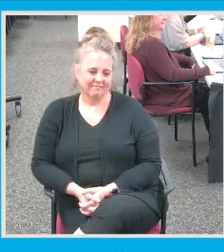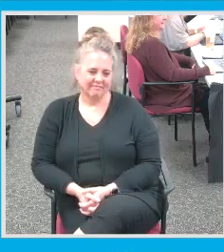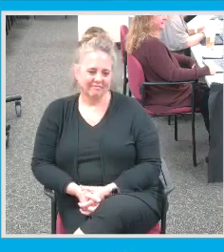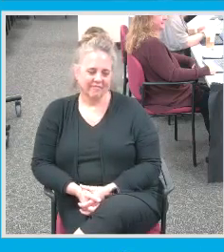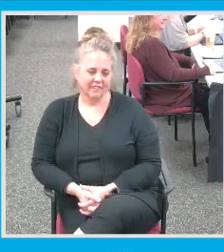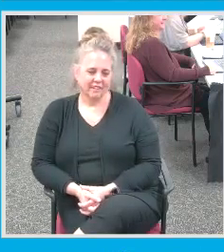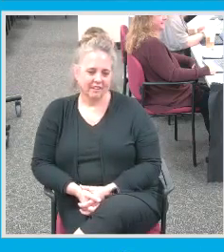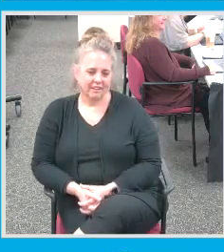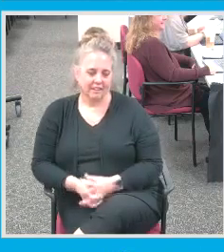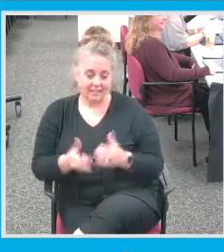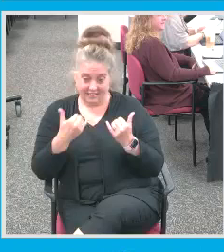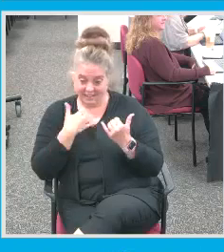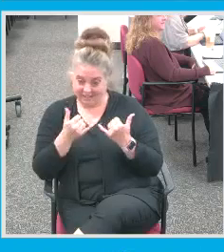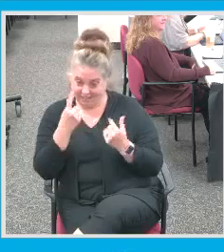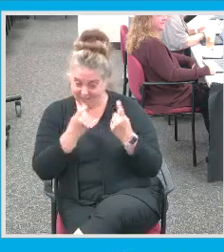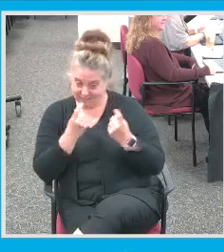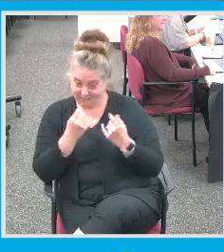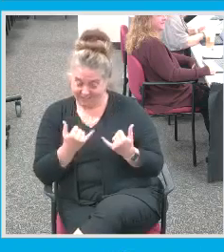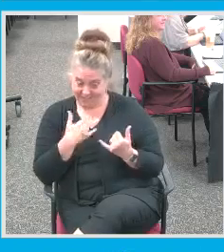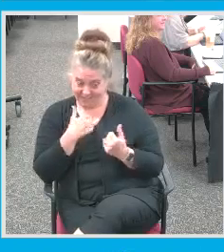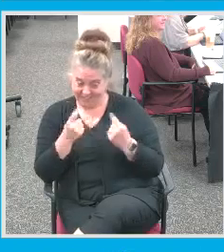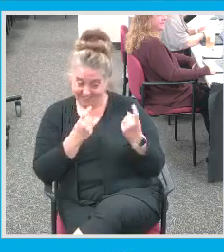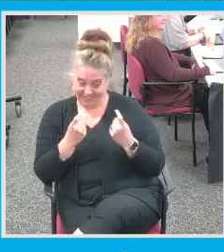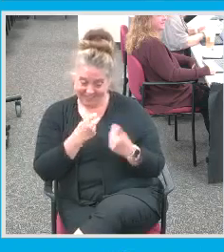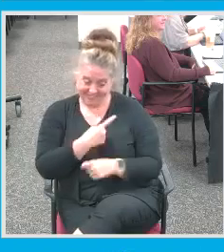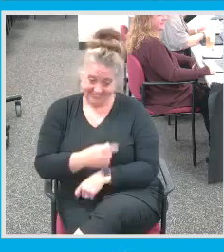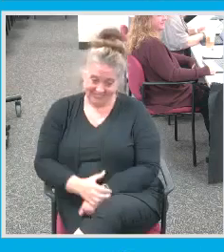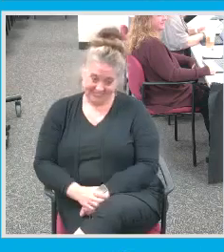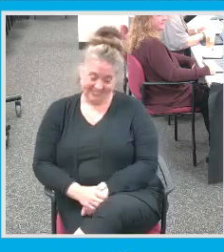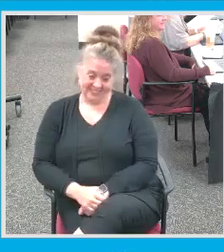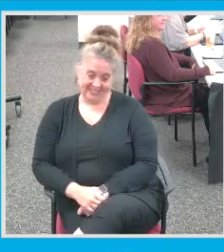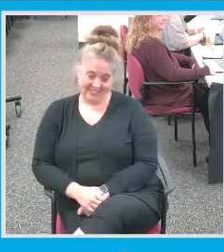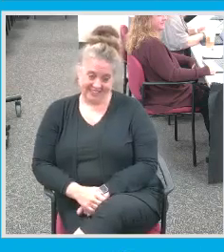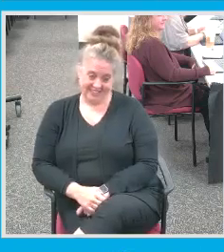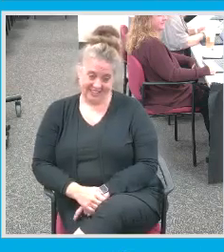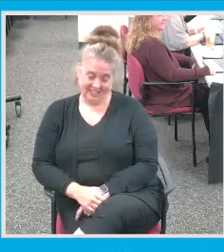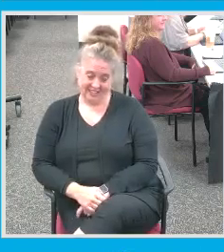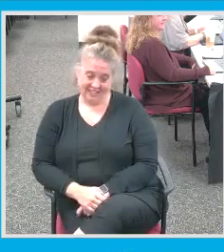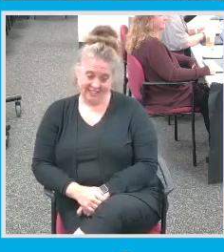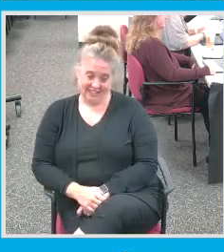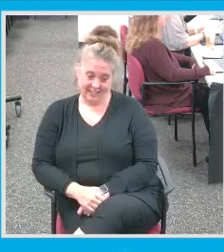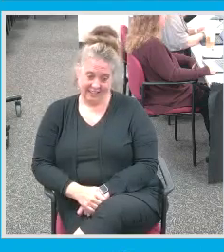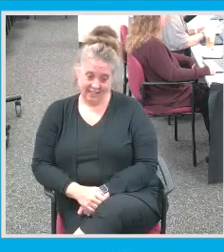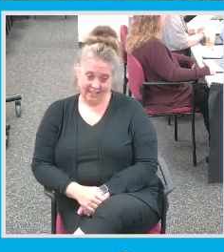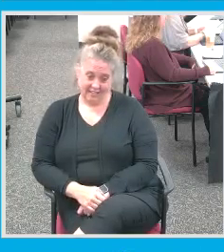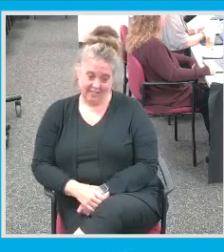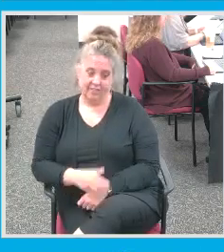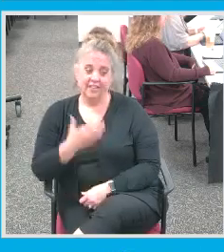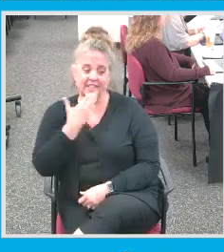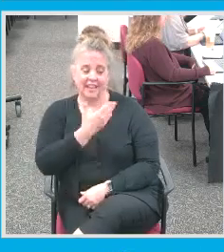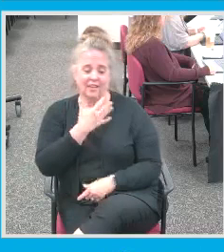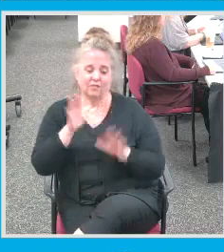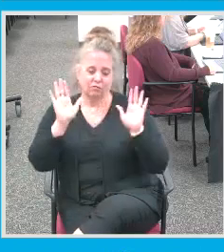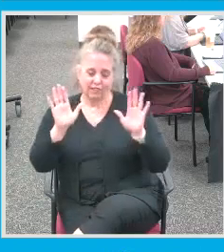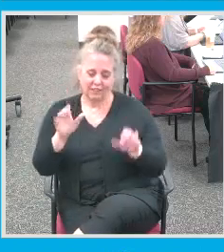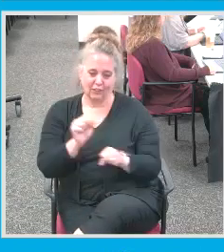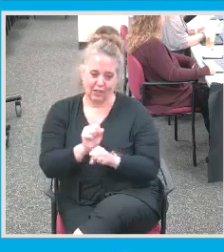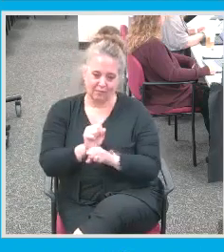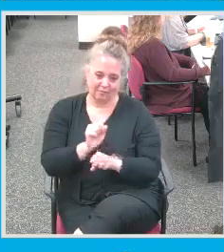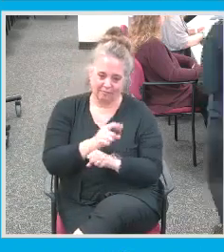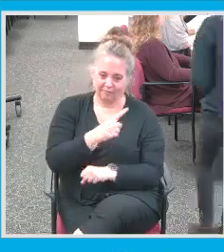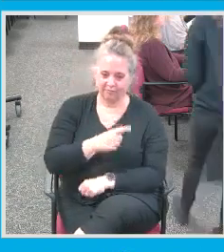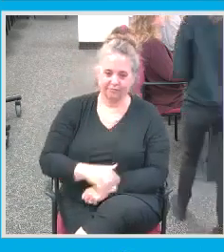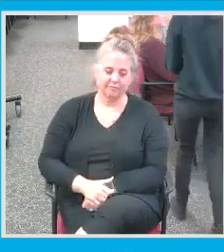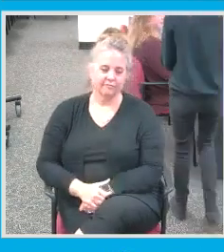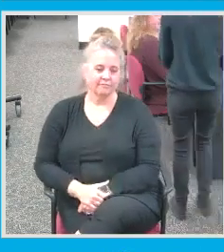questions. Go ahead. Thank you very much, and you guys did a great job. Fabian, Fabian, I